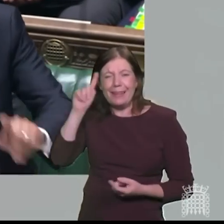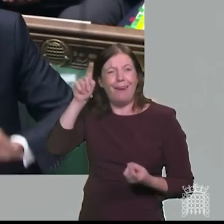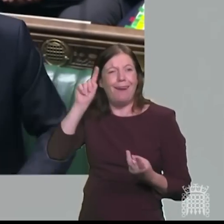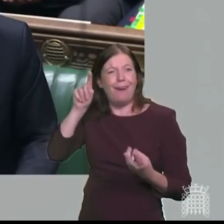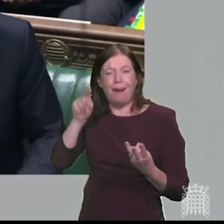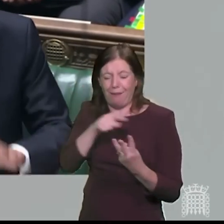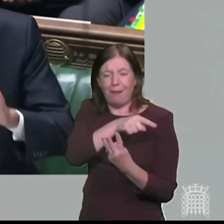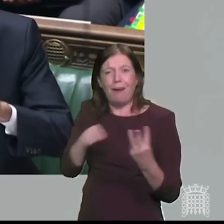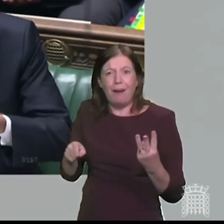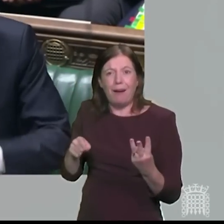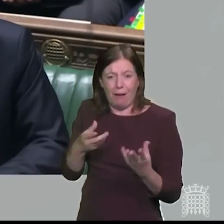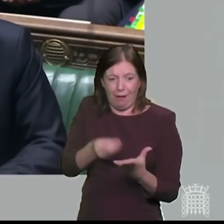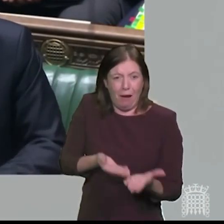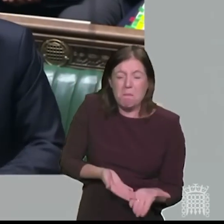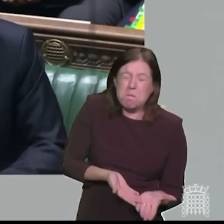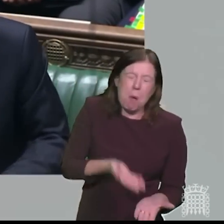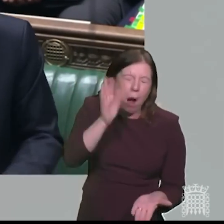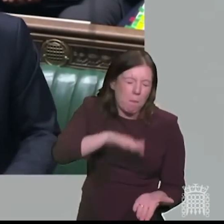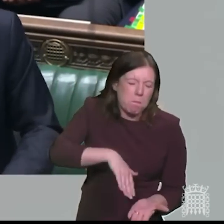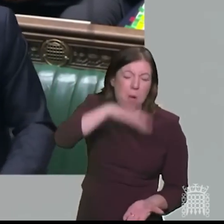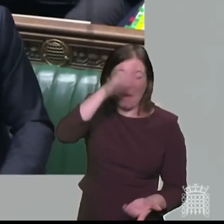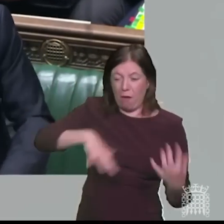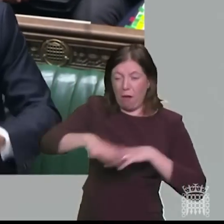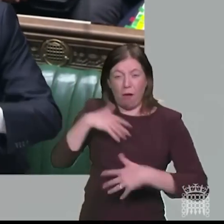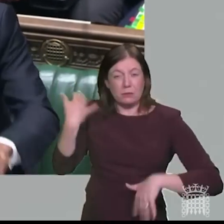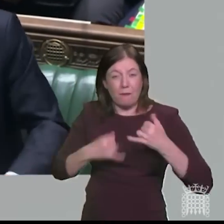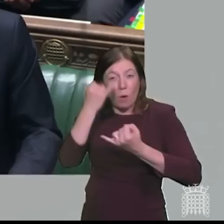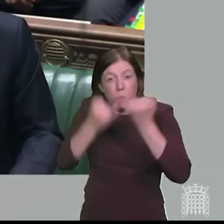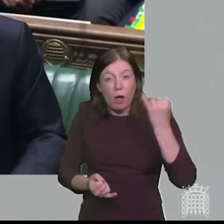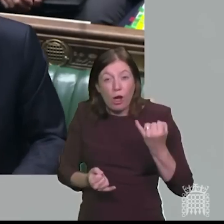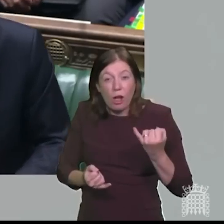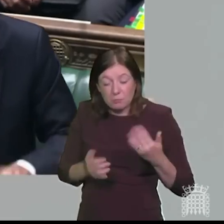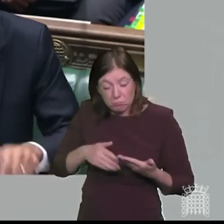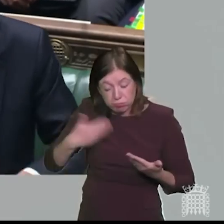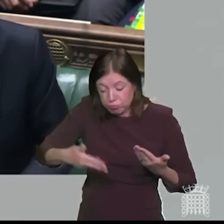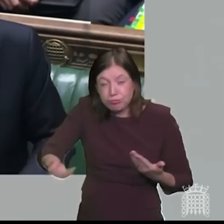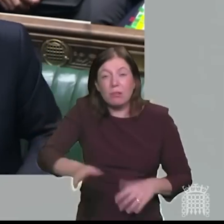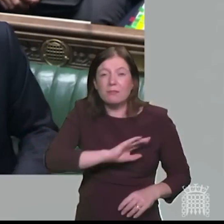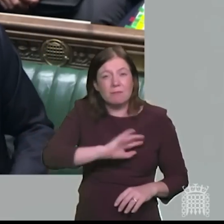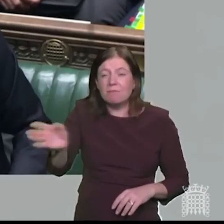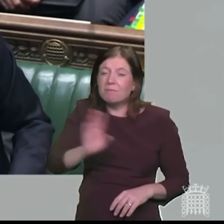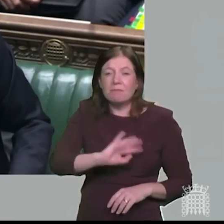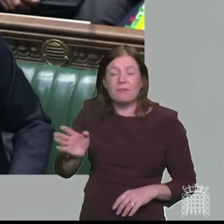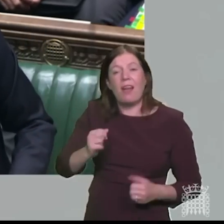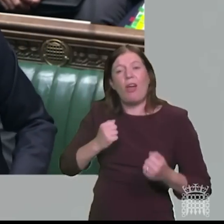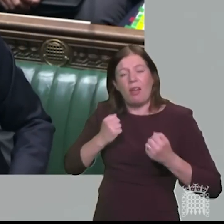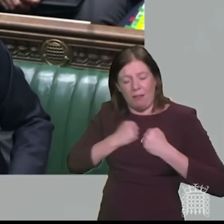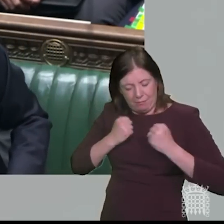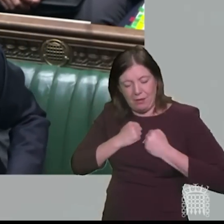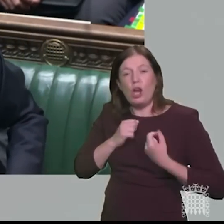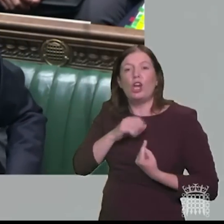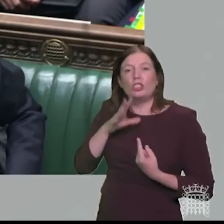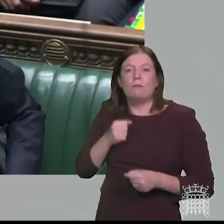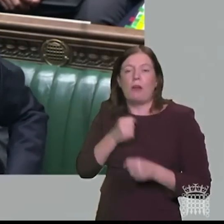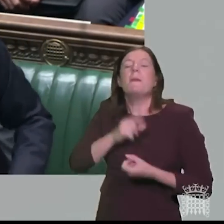Those are all things that would make not just the situation worse for British families today, but for years into the future, and that's why this Conservative government will keep